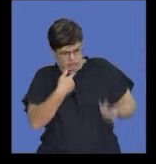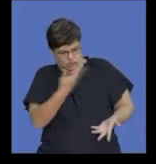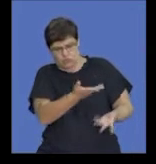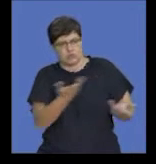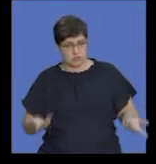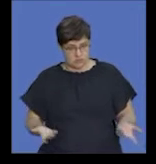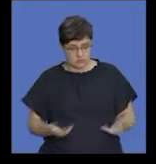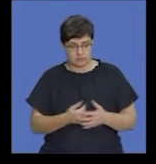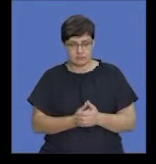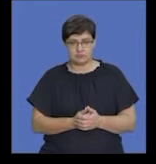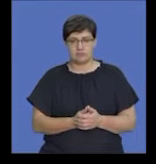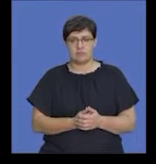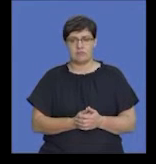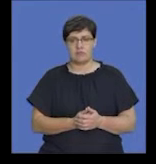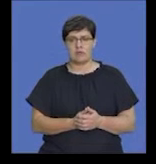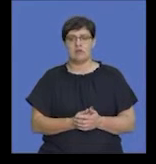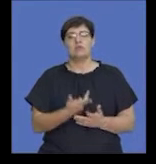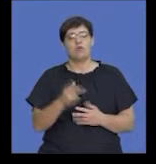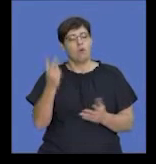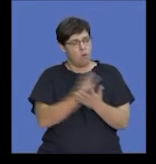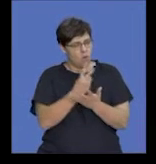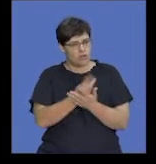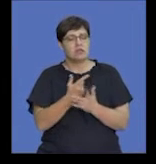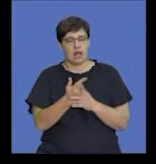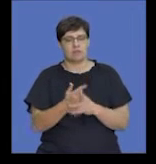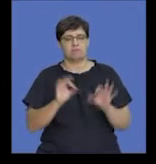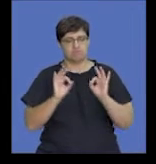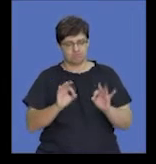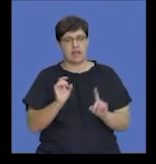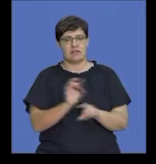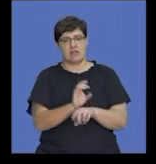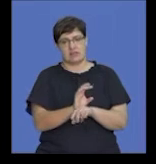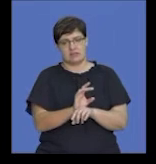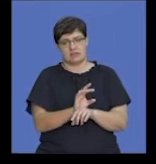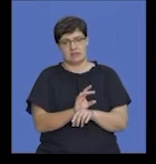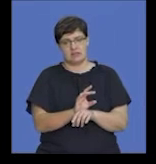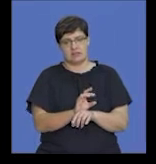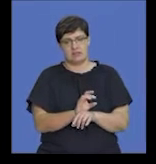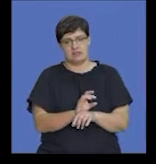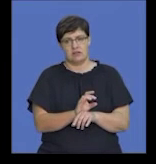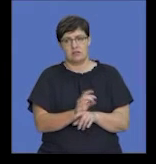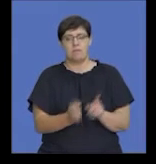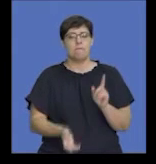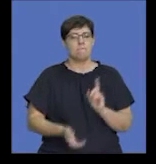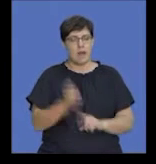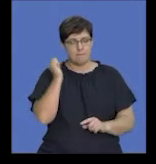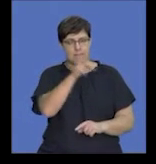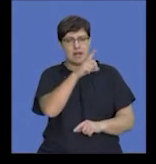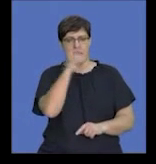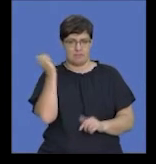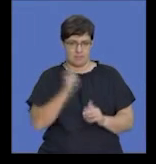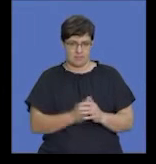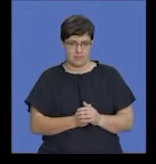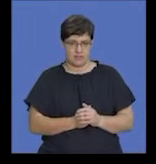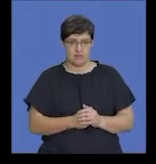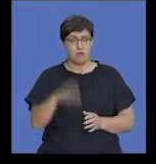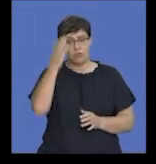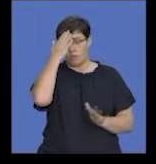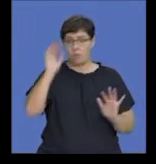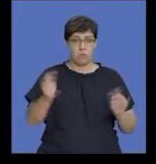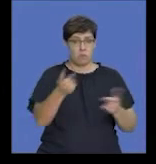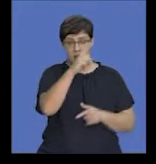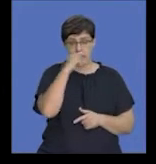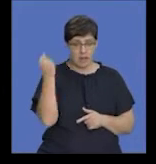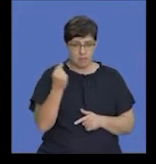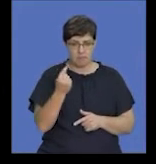addressed them. So you use it always as advisable to try finding out their name. So if you know their name, you can go dear